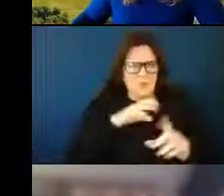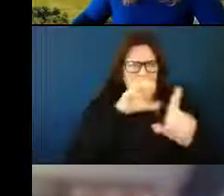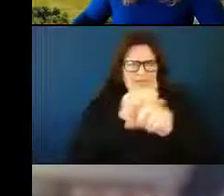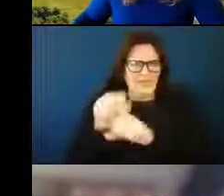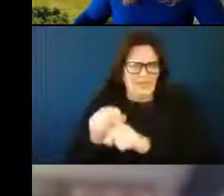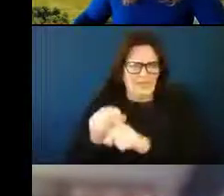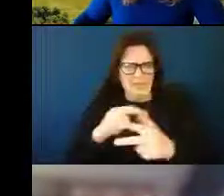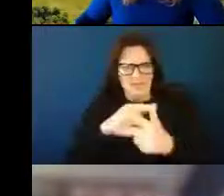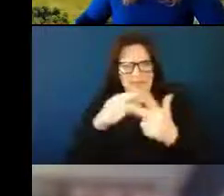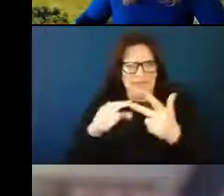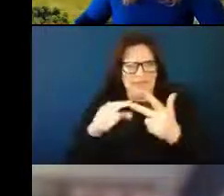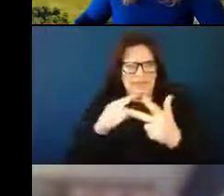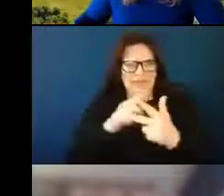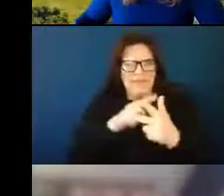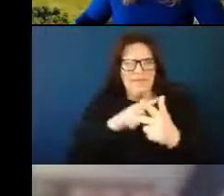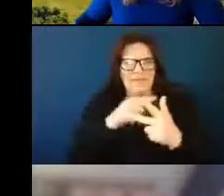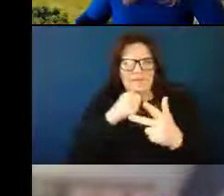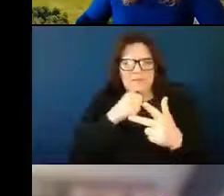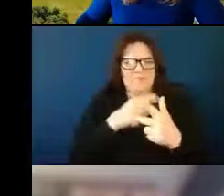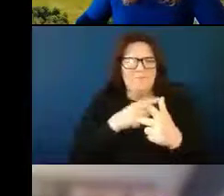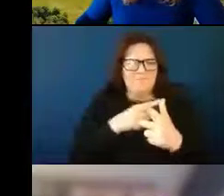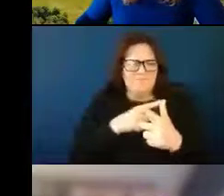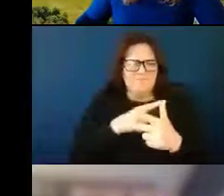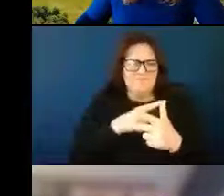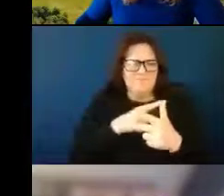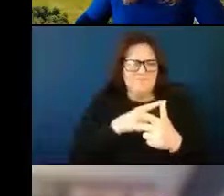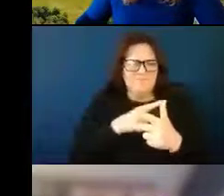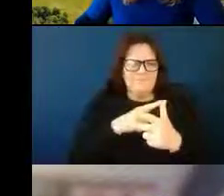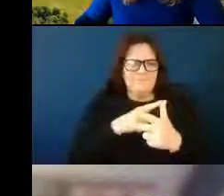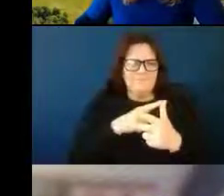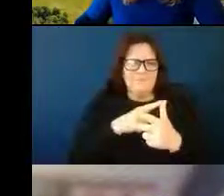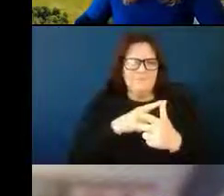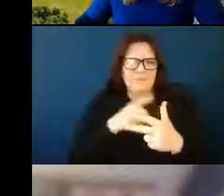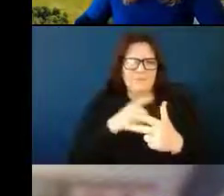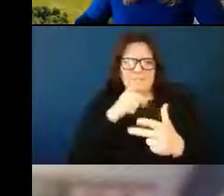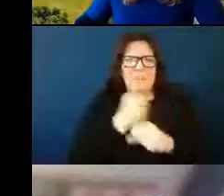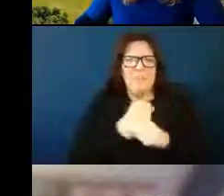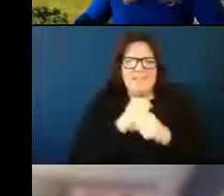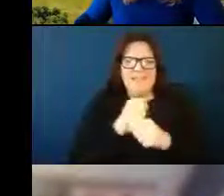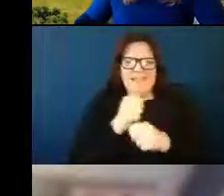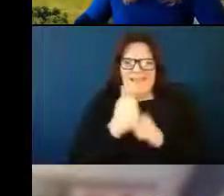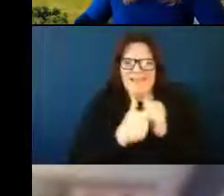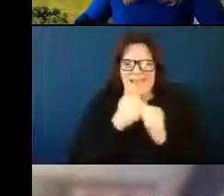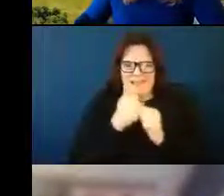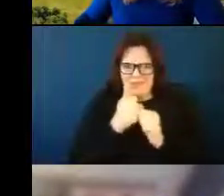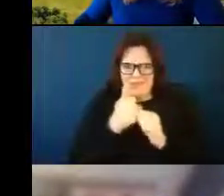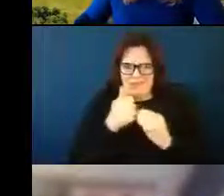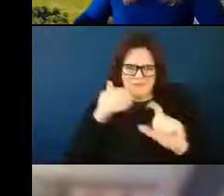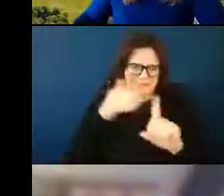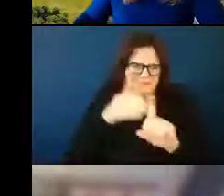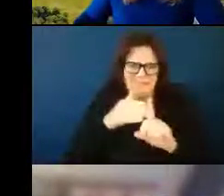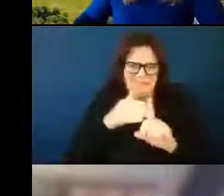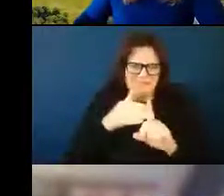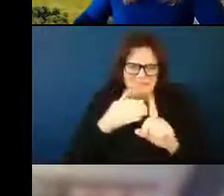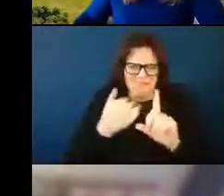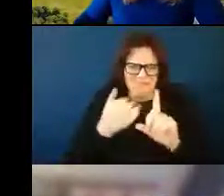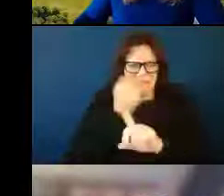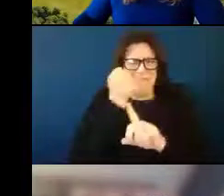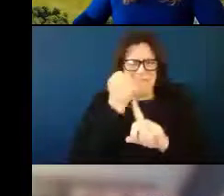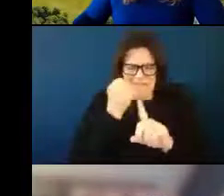aims. In the first instance, we'll look at this in terms of action-oriented aims, and they are to